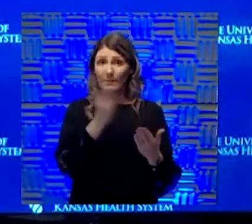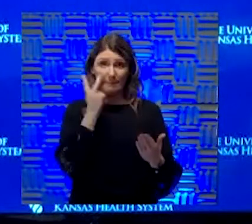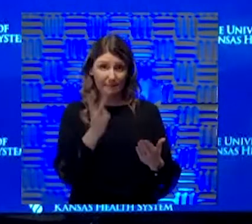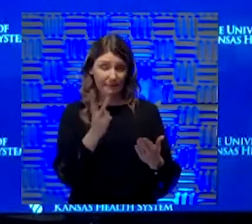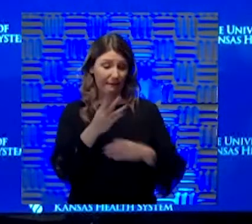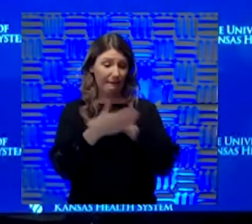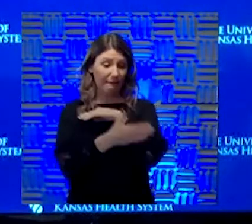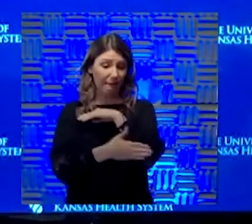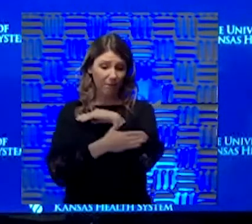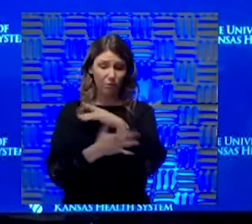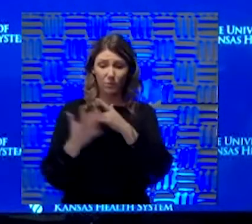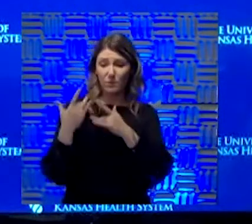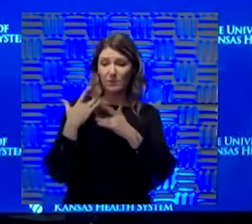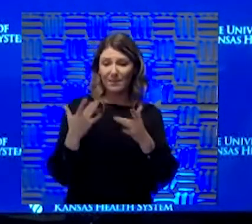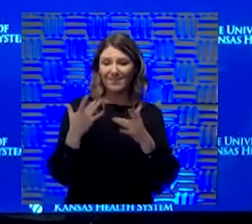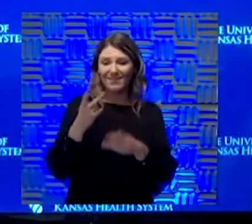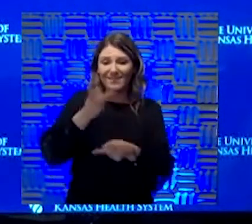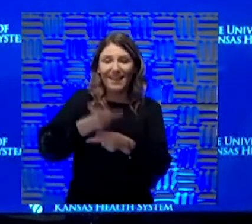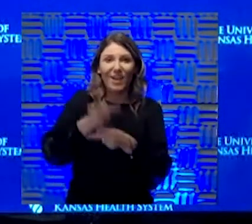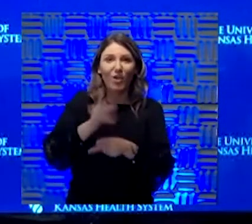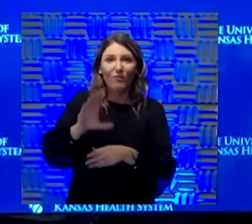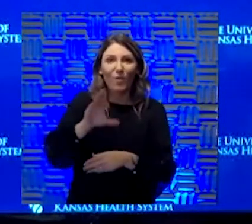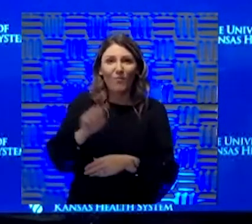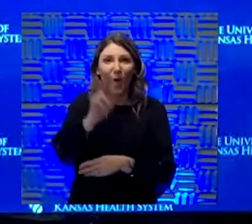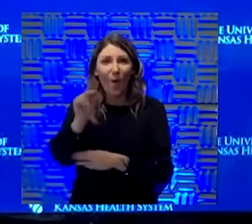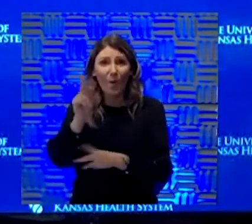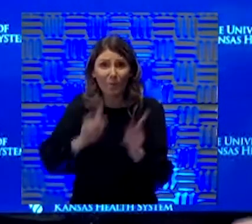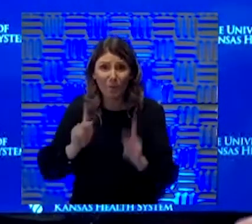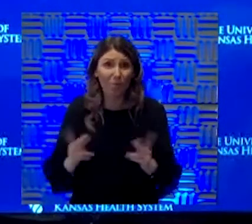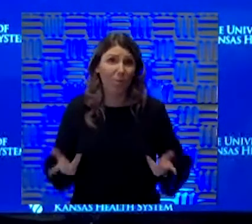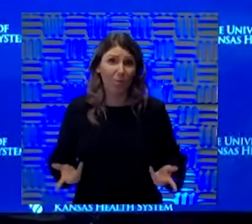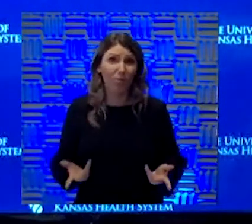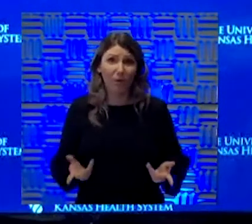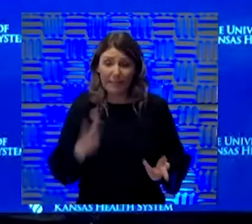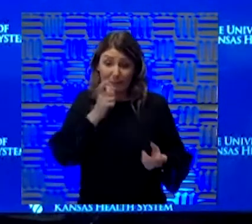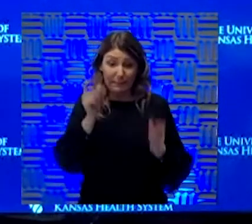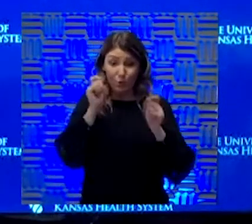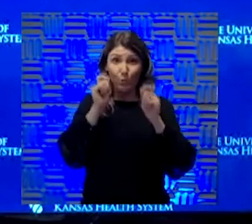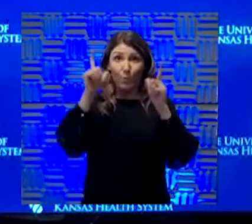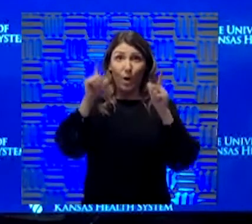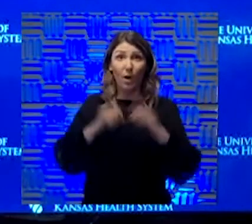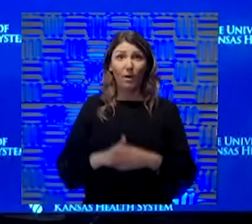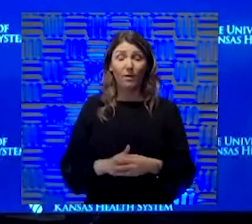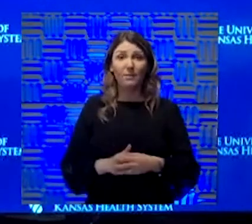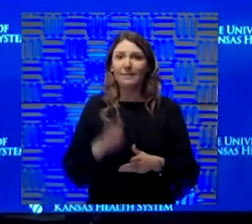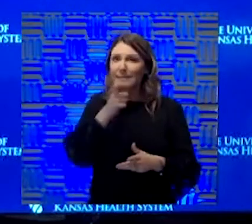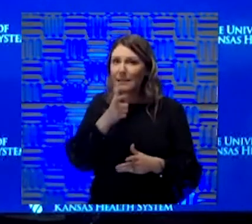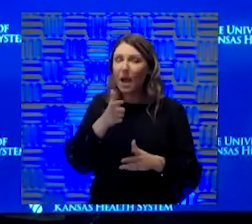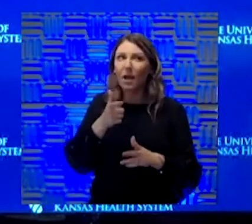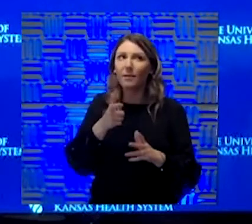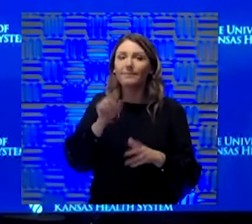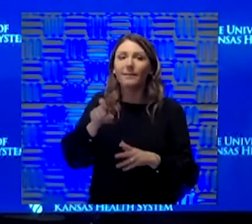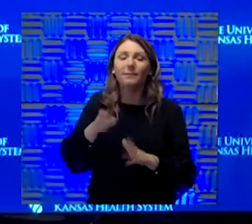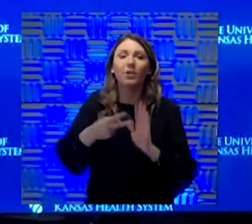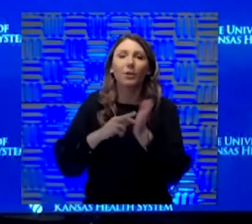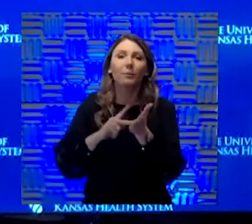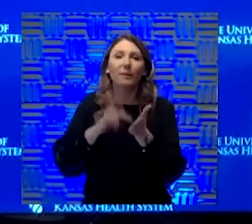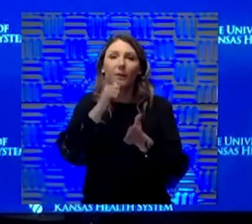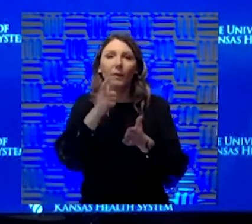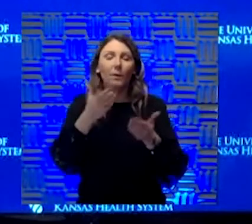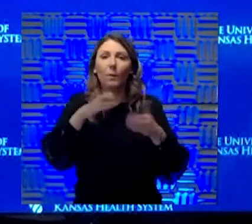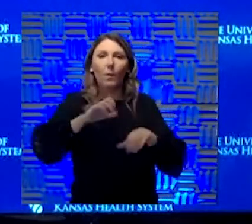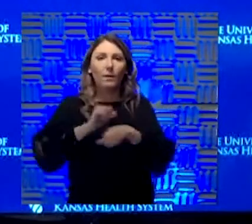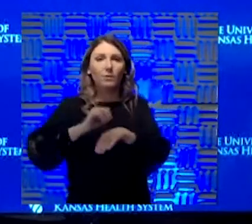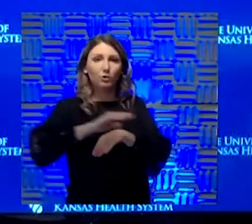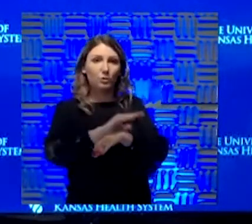countries they're going to take care of their own folks, and that's not a big surprise, but that doesn't mean they necessarily want to ship things to the United States, even at a